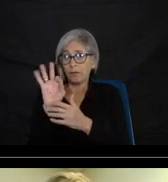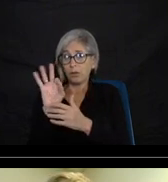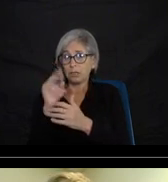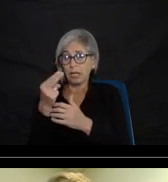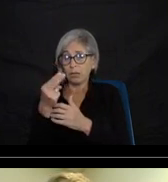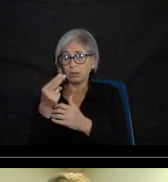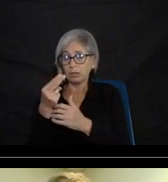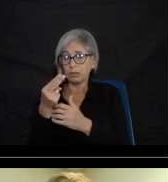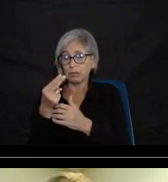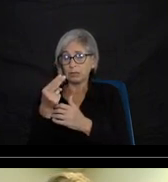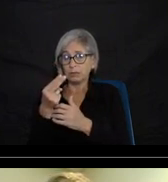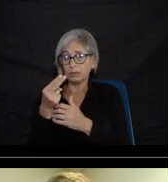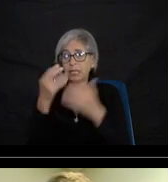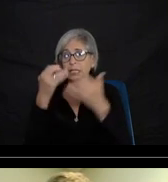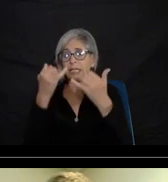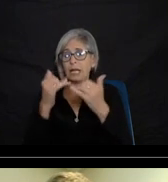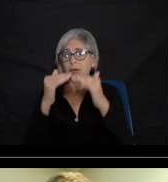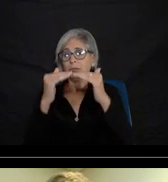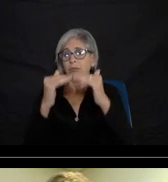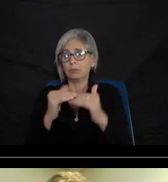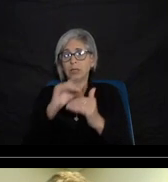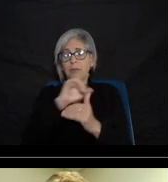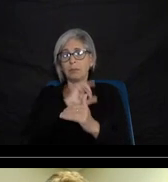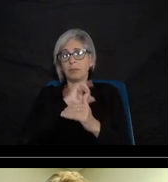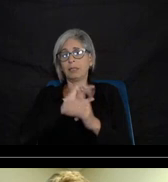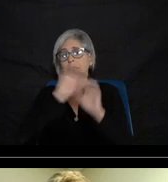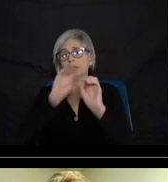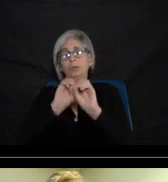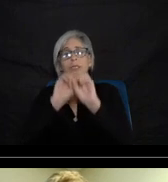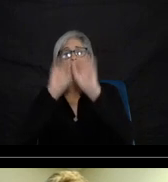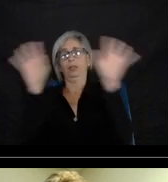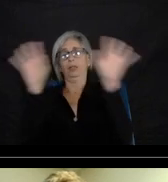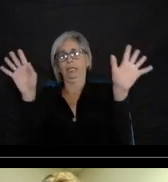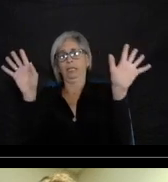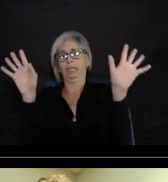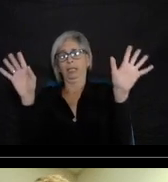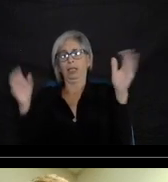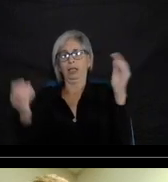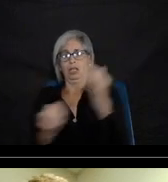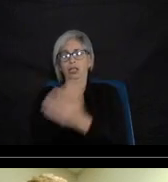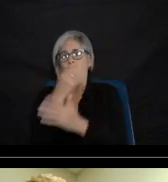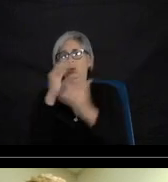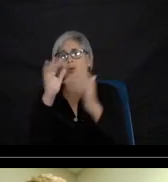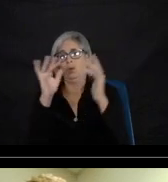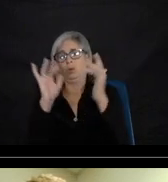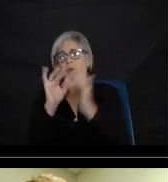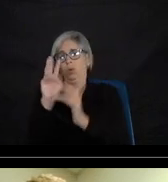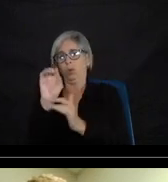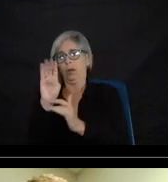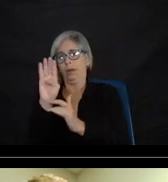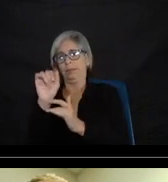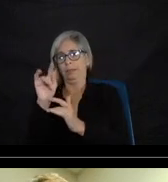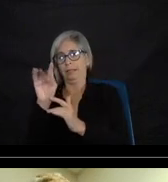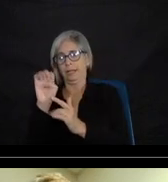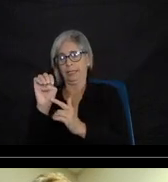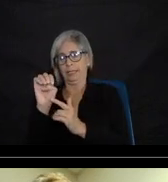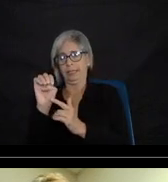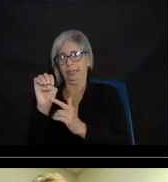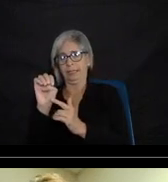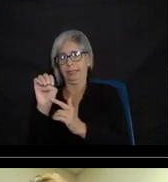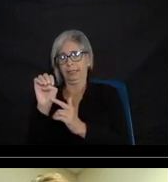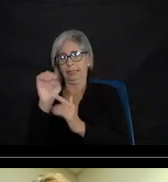to police transparency, the new website, if we have any comments in regards to that.